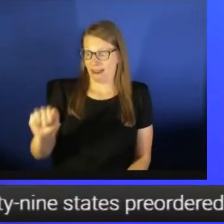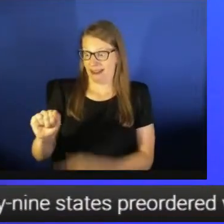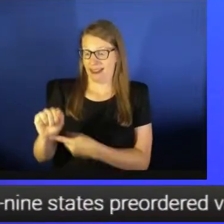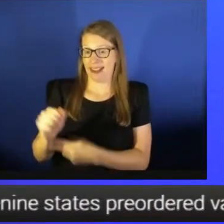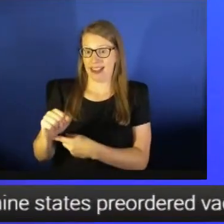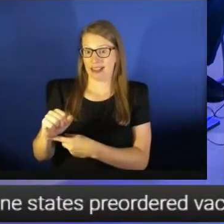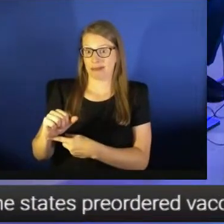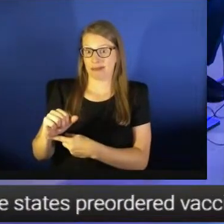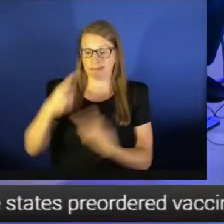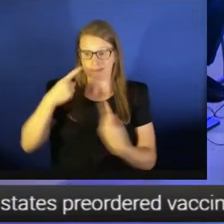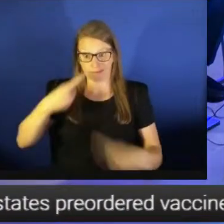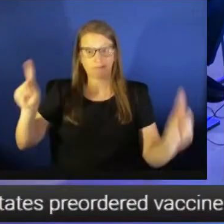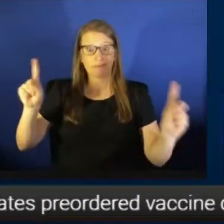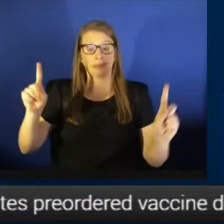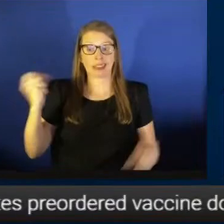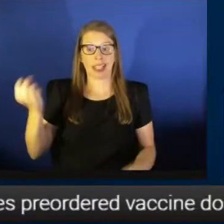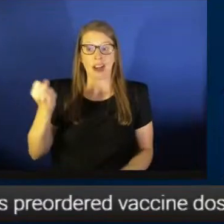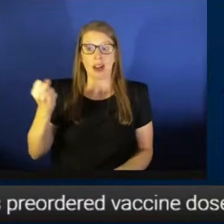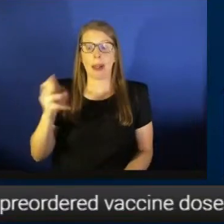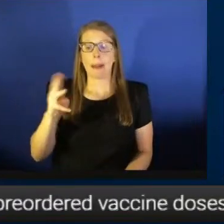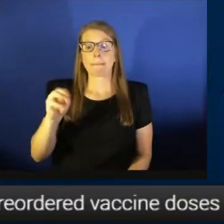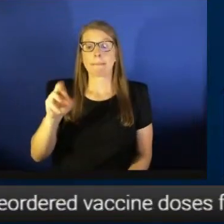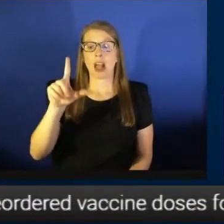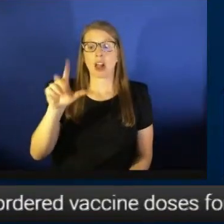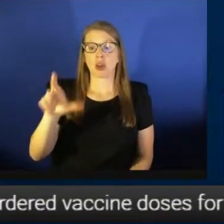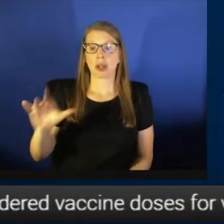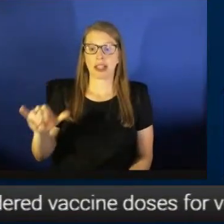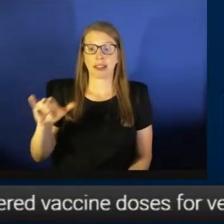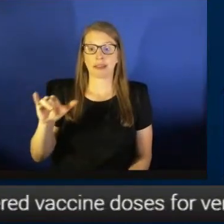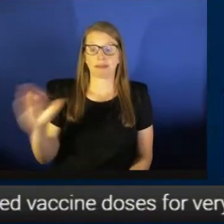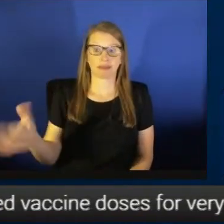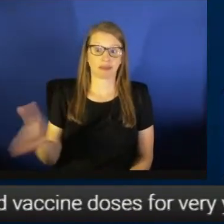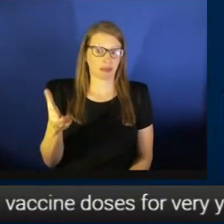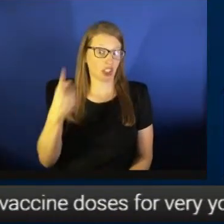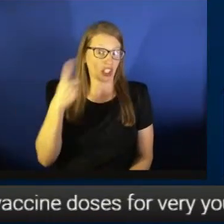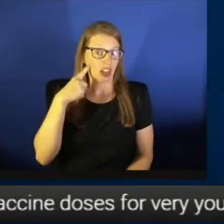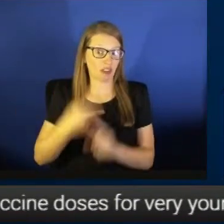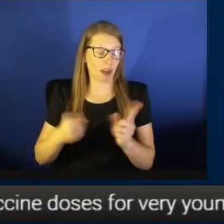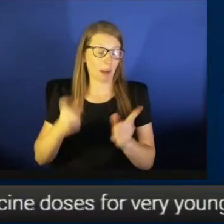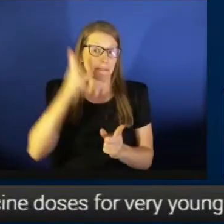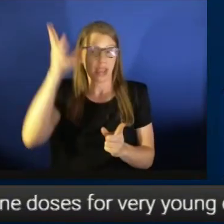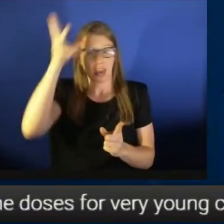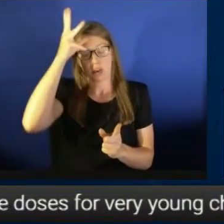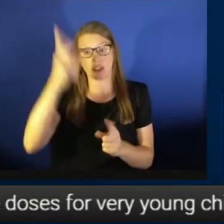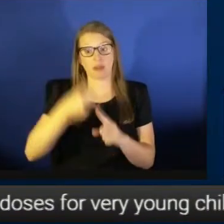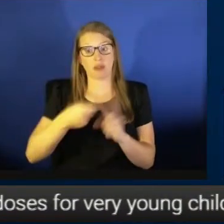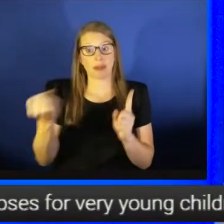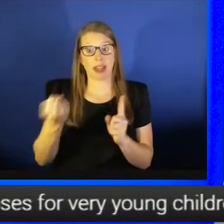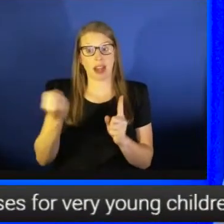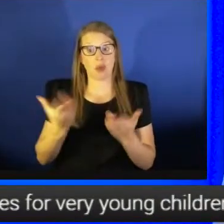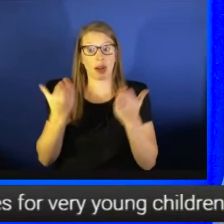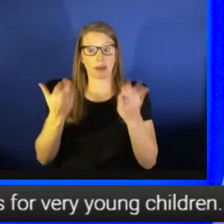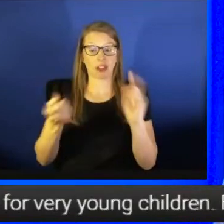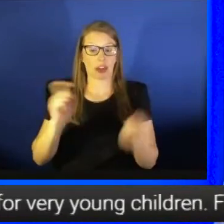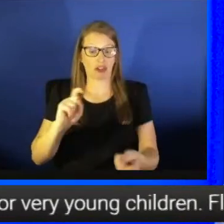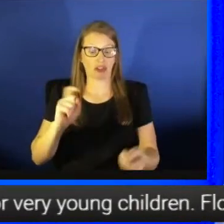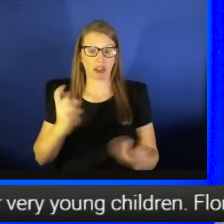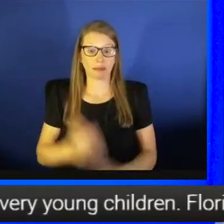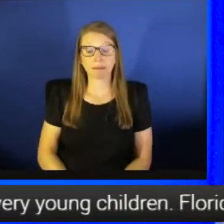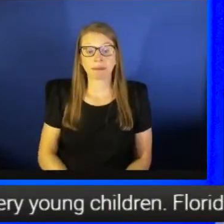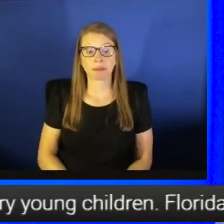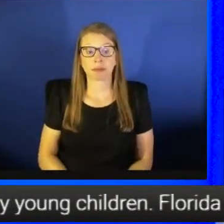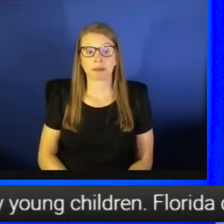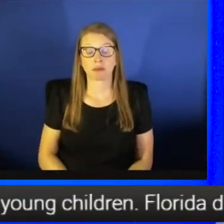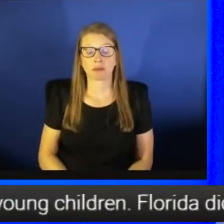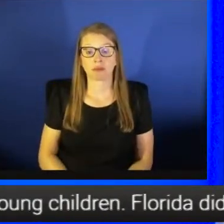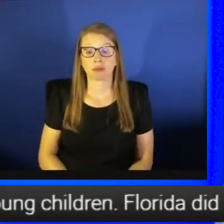Saturday. Mallory, I want to bring you in. What are you hearing from parents after Saturday's recommendation change? Yeah, so, what we're hearing in clinic is